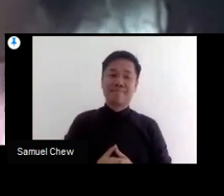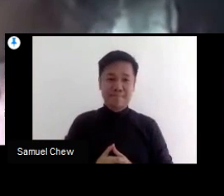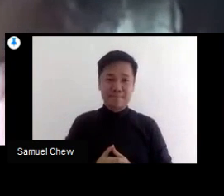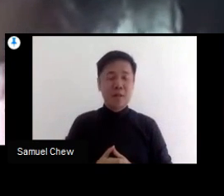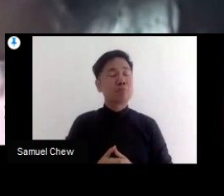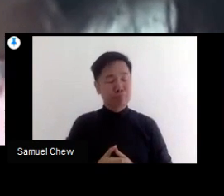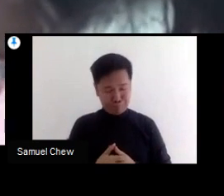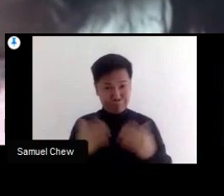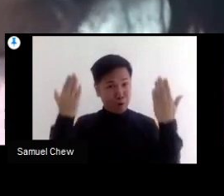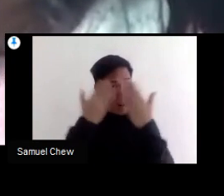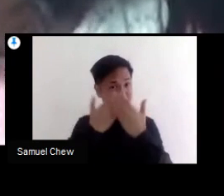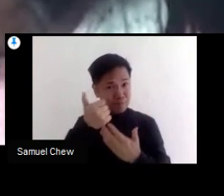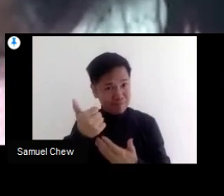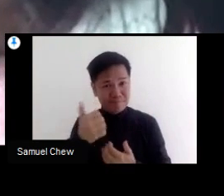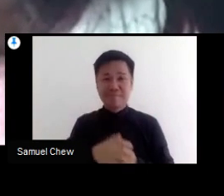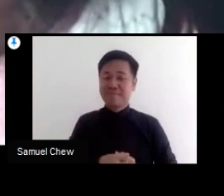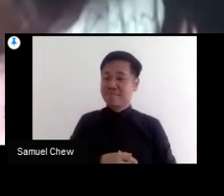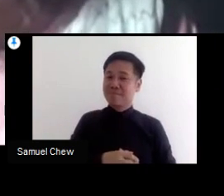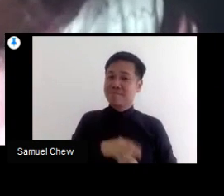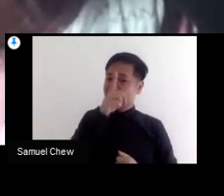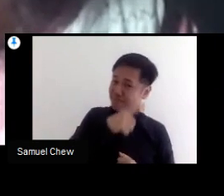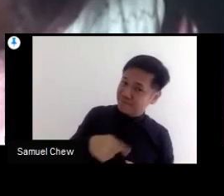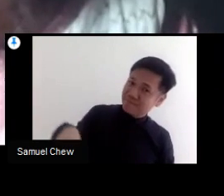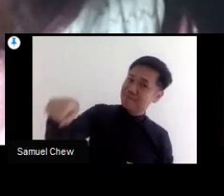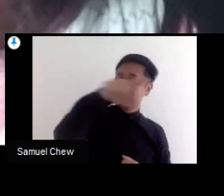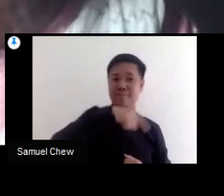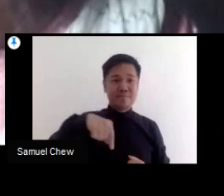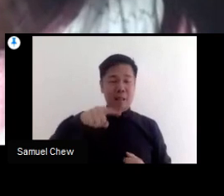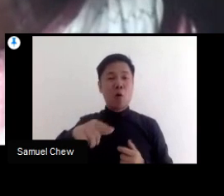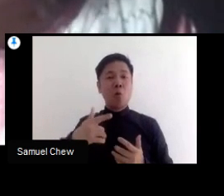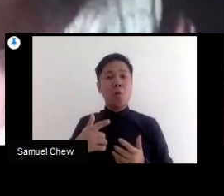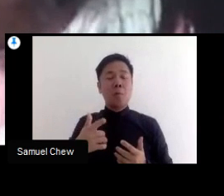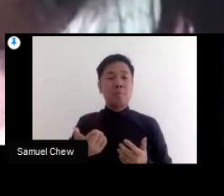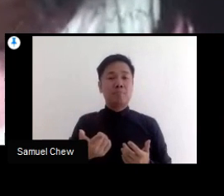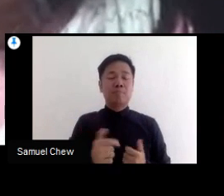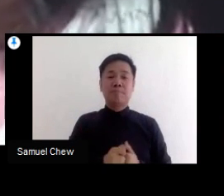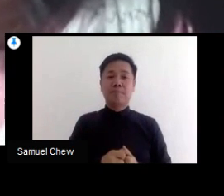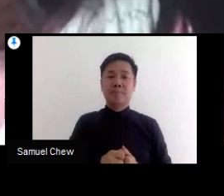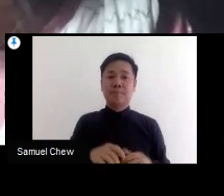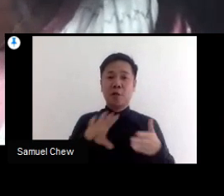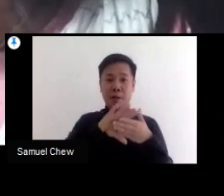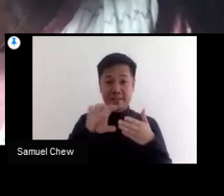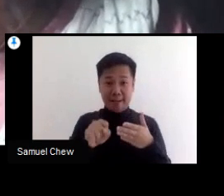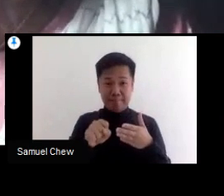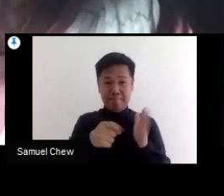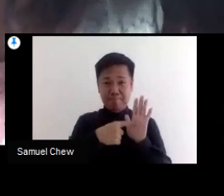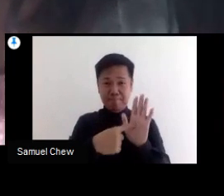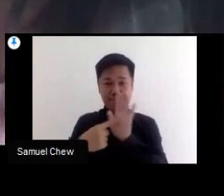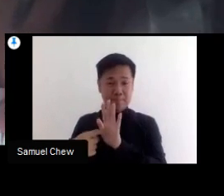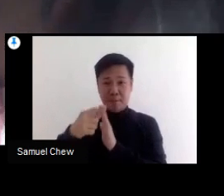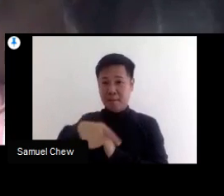Chair, distinguished delegates and officials from UN staff. On behalf of the government of